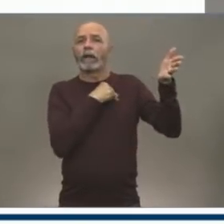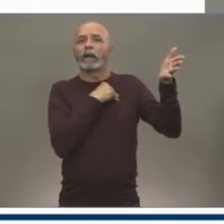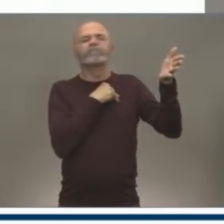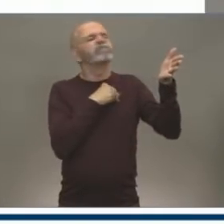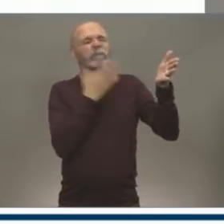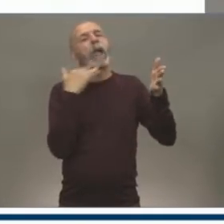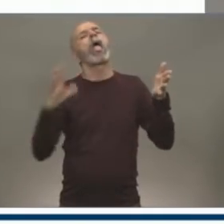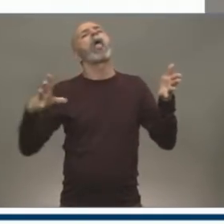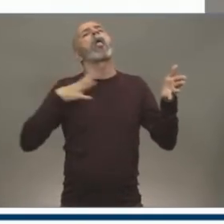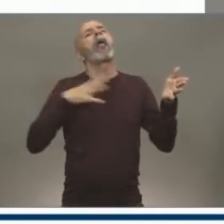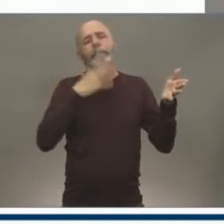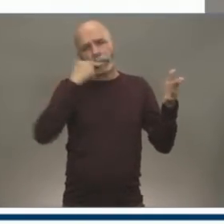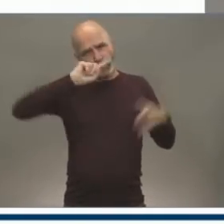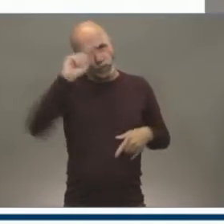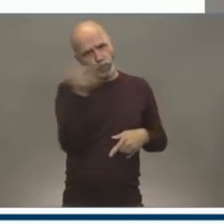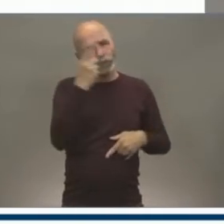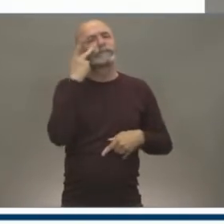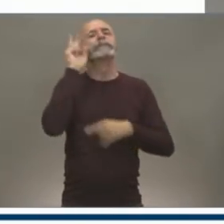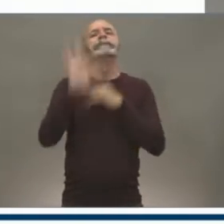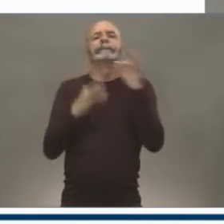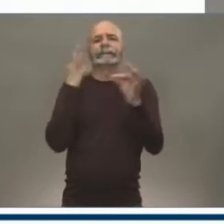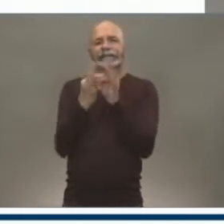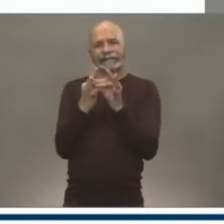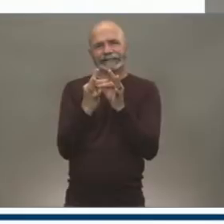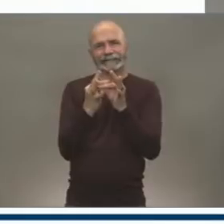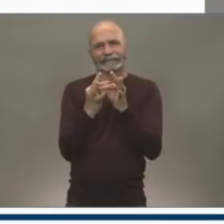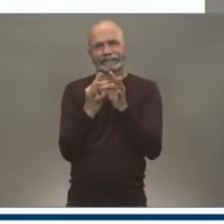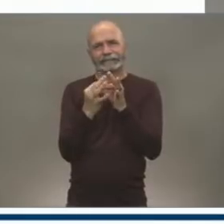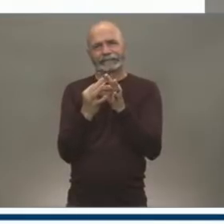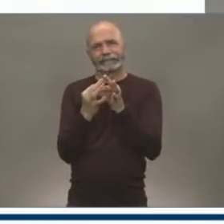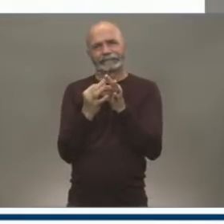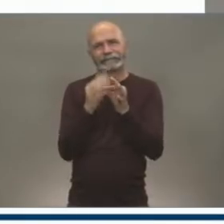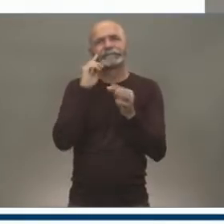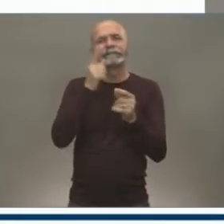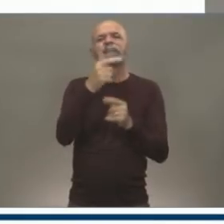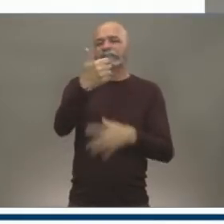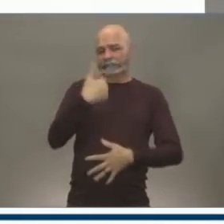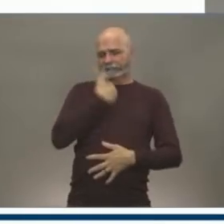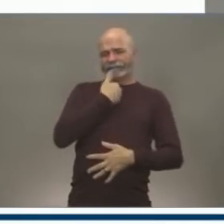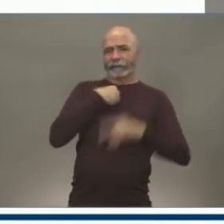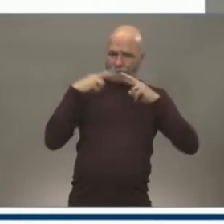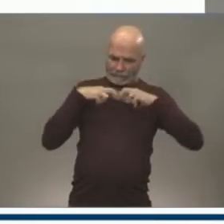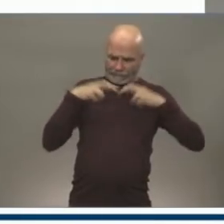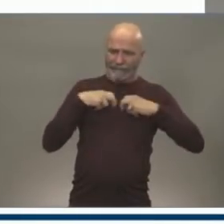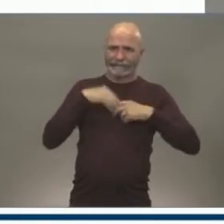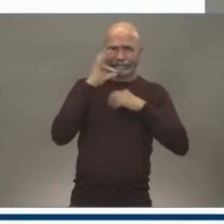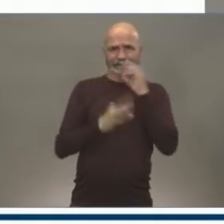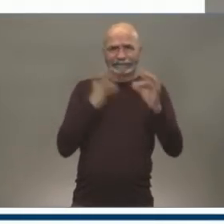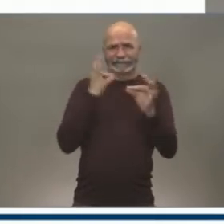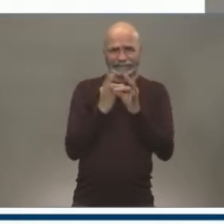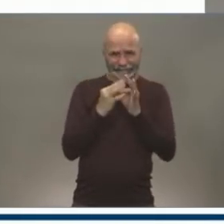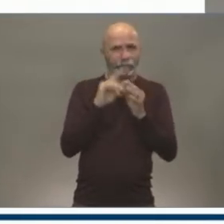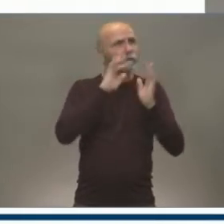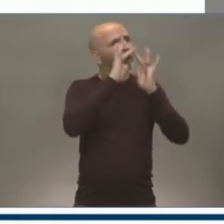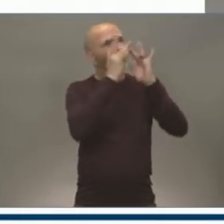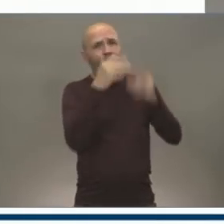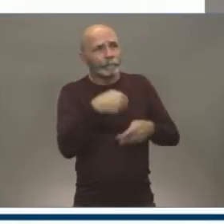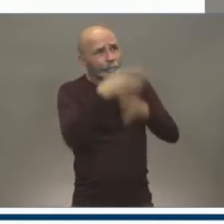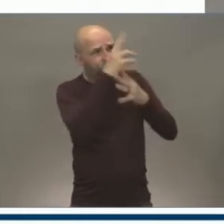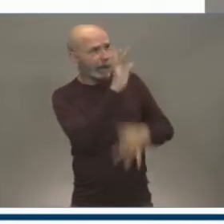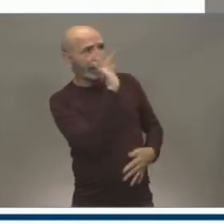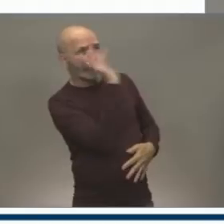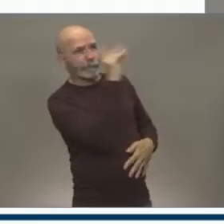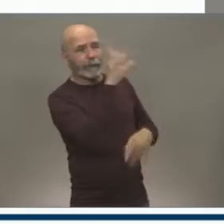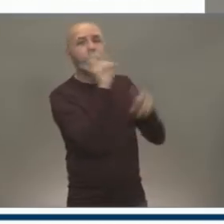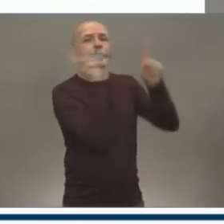way you go get a test is to use the self-assessment tool and book yourself in for a test, even if you do not have